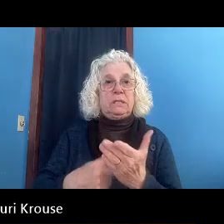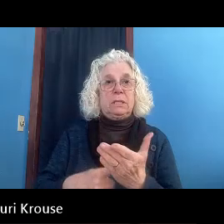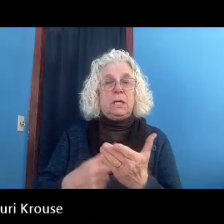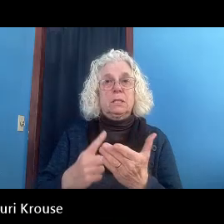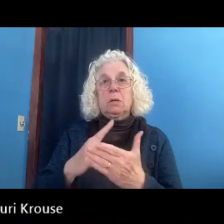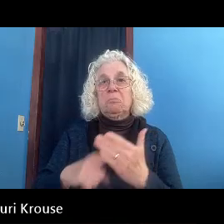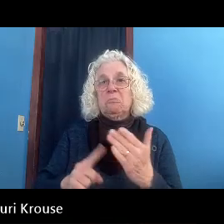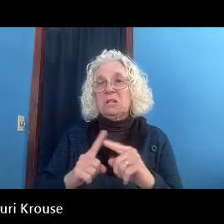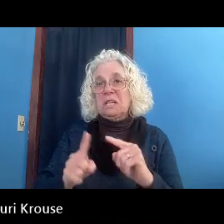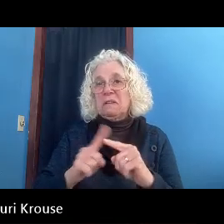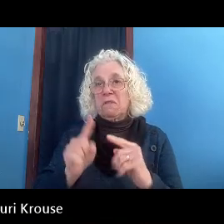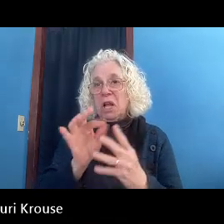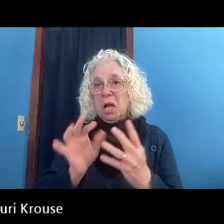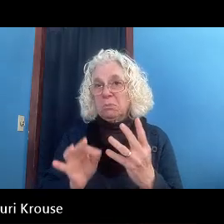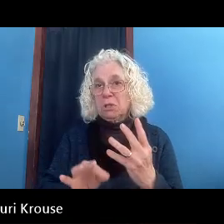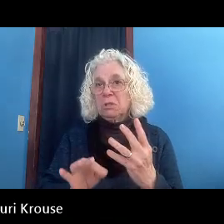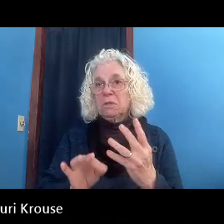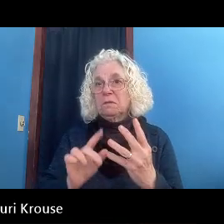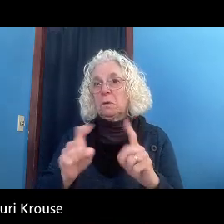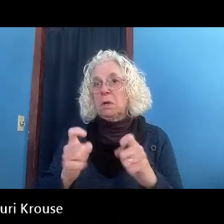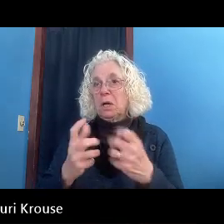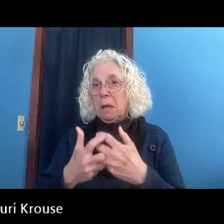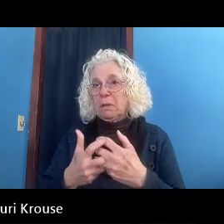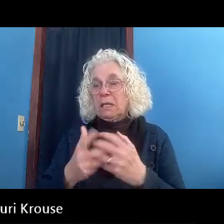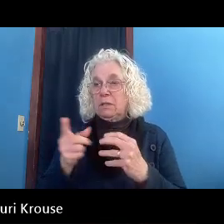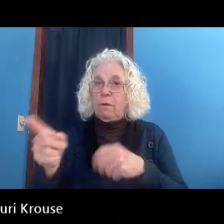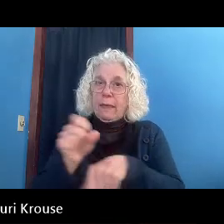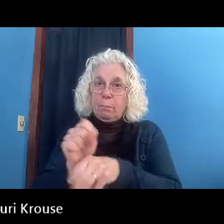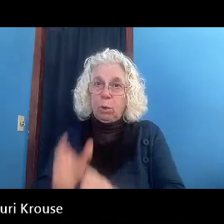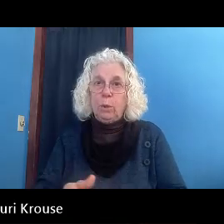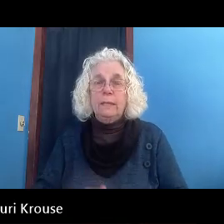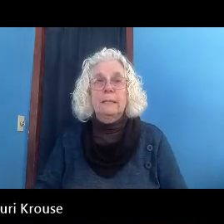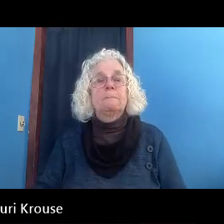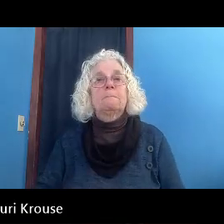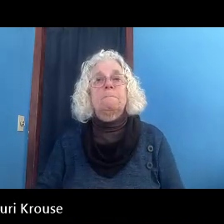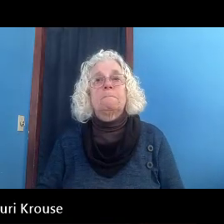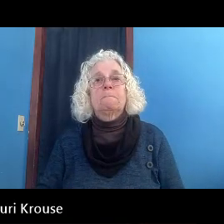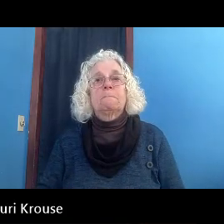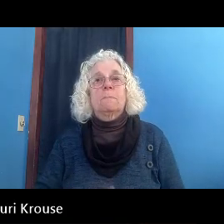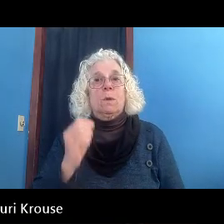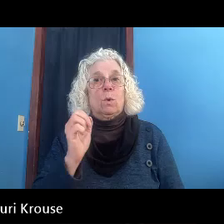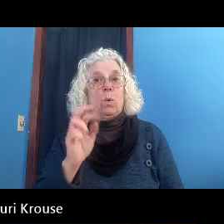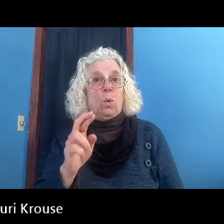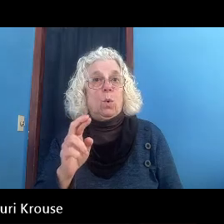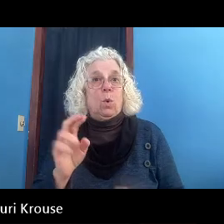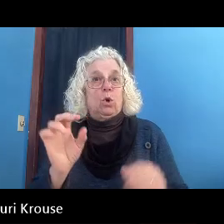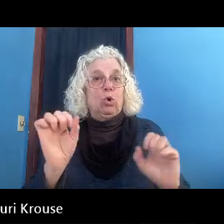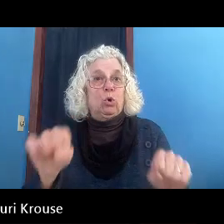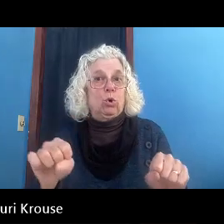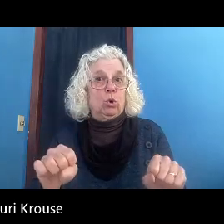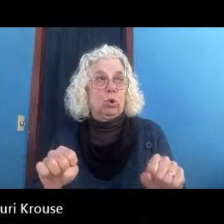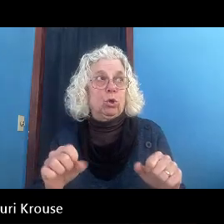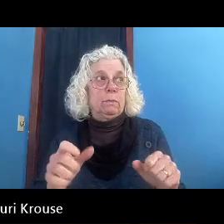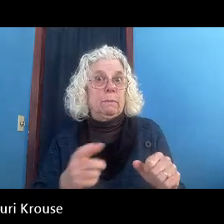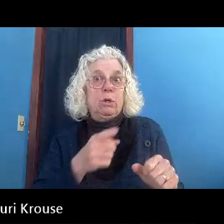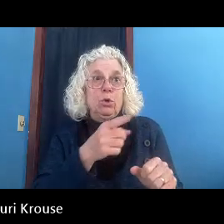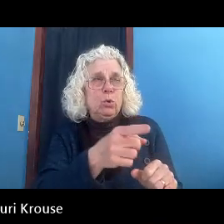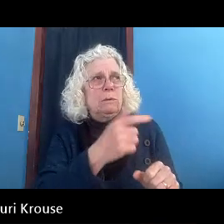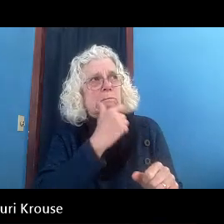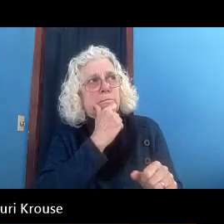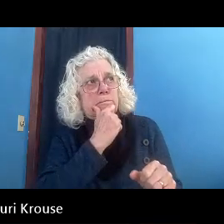would be effective and appropriate for the applicant or employee. Or this is also a great time if an employer has a specific question